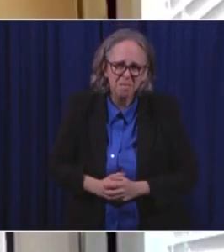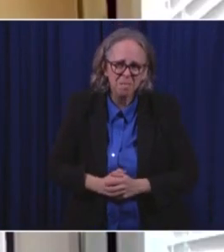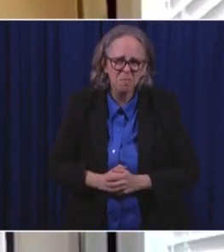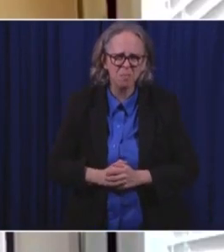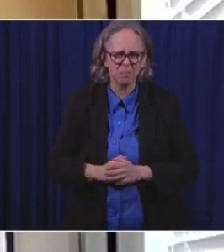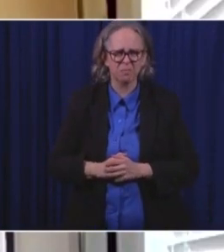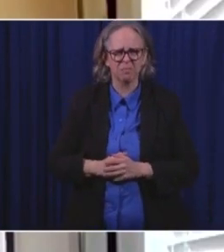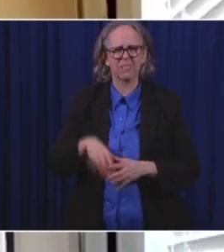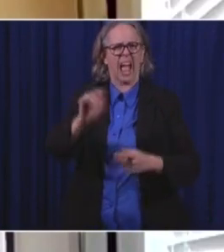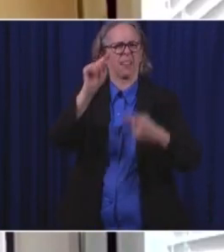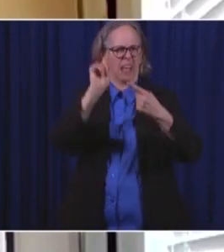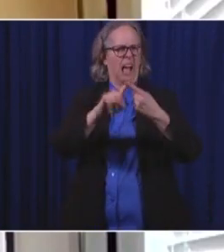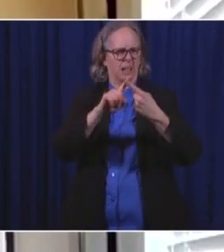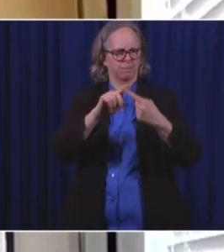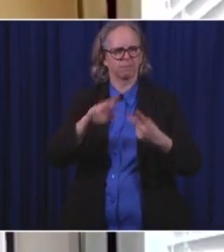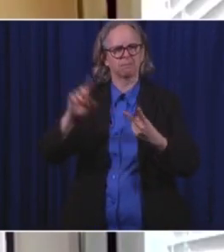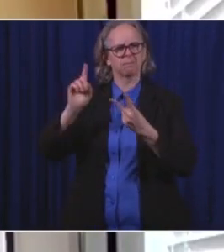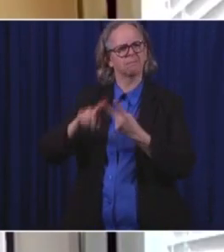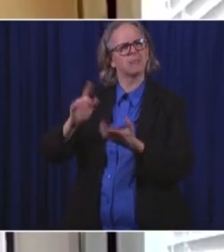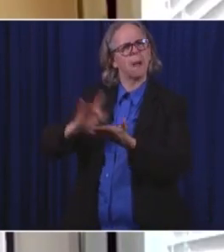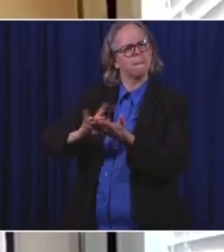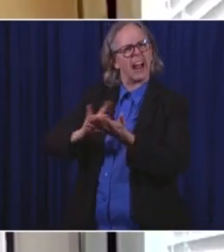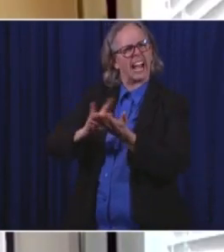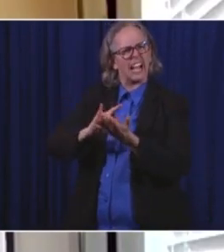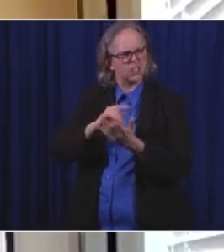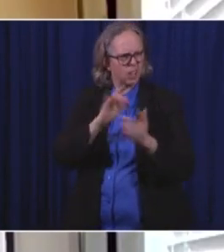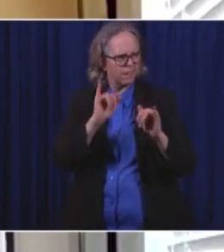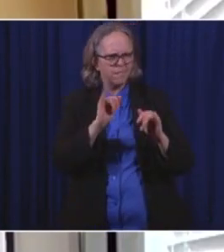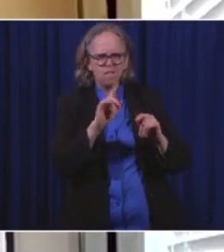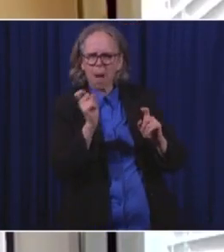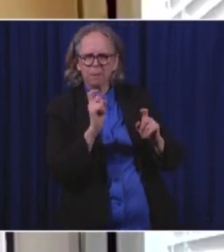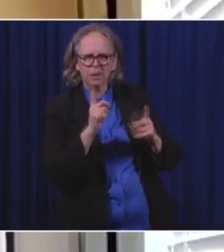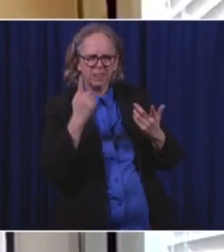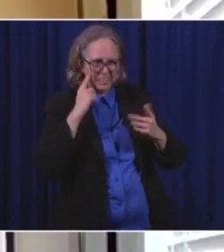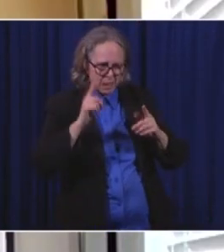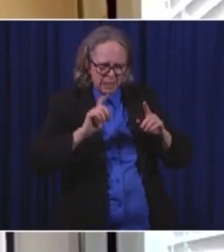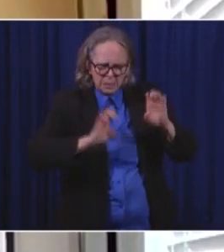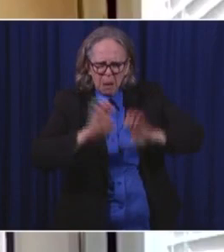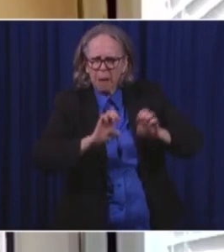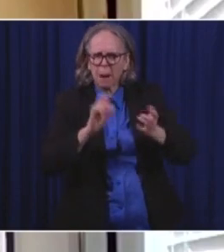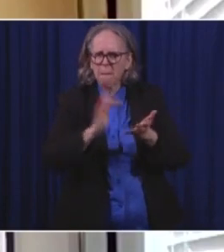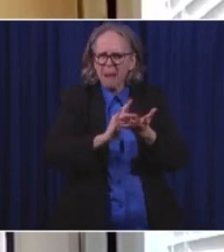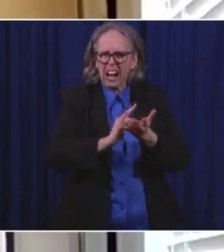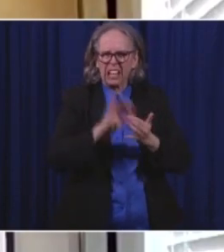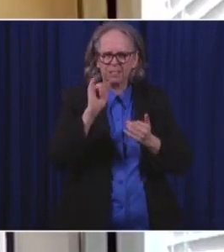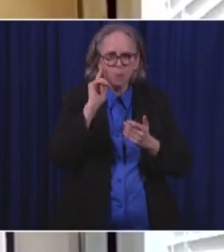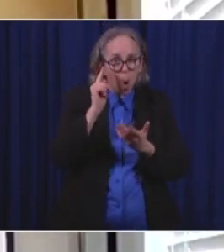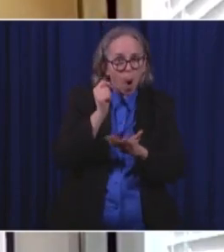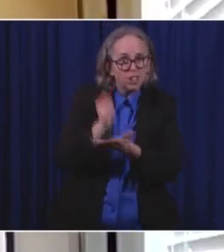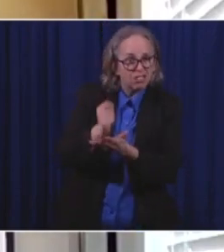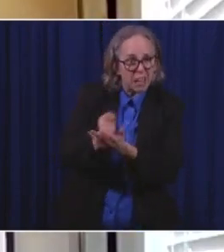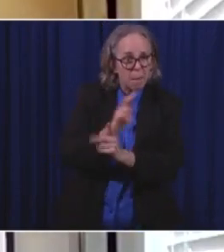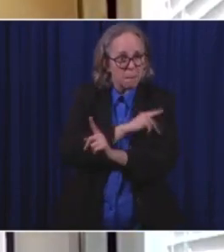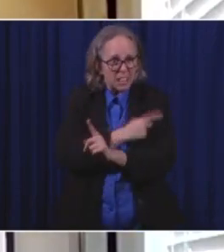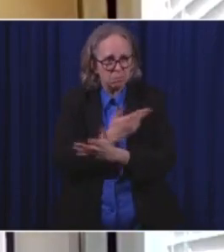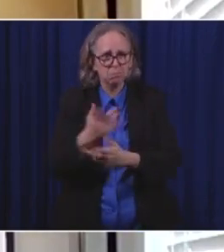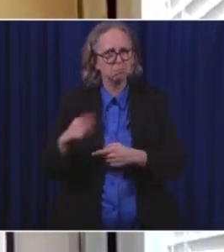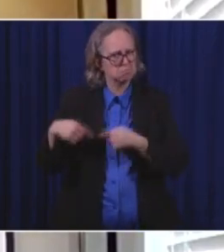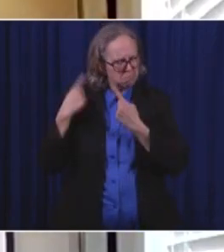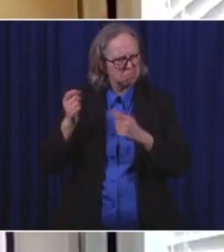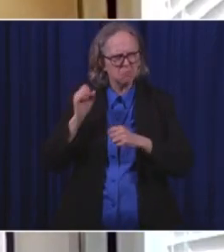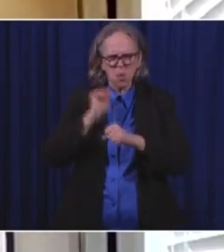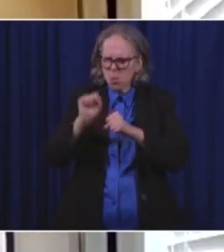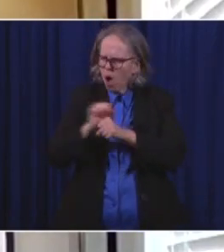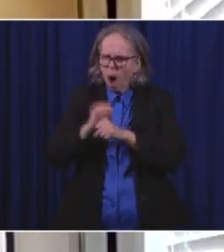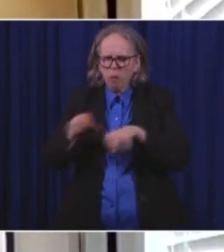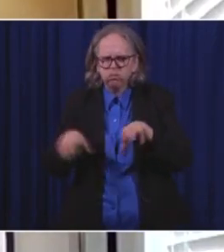of therapeutics, there actually has been quite a bit of work going on in the state looking at how we can take